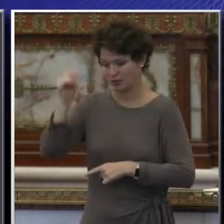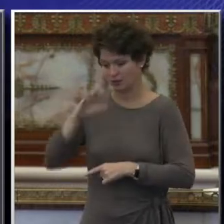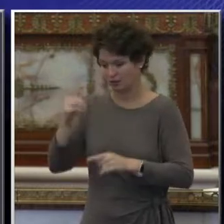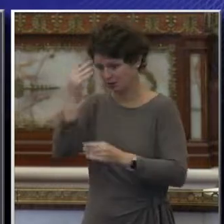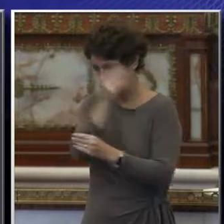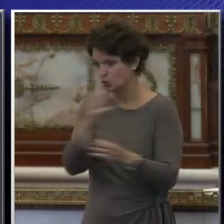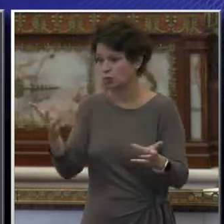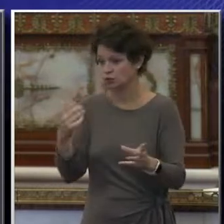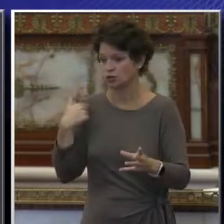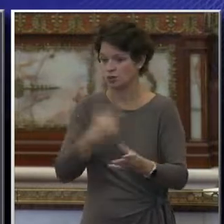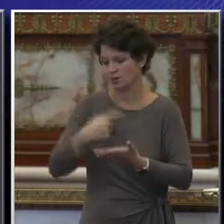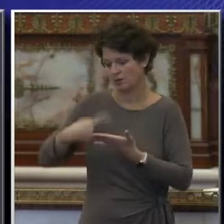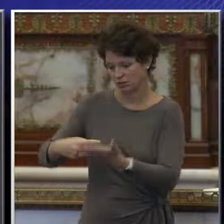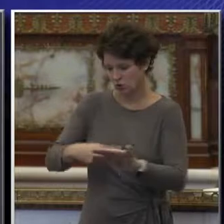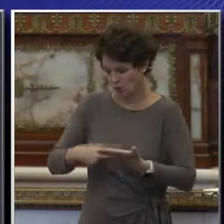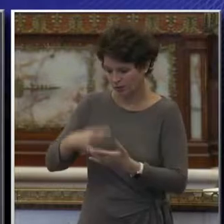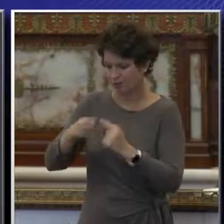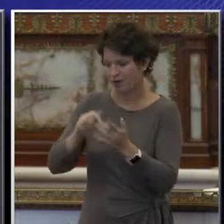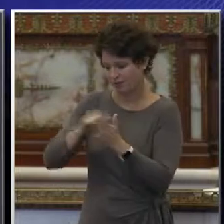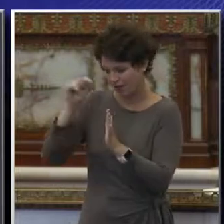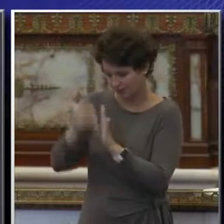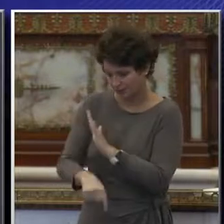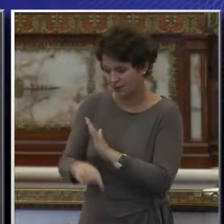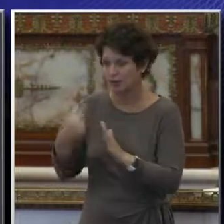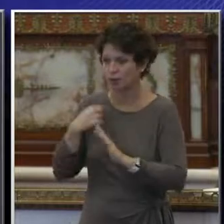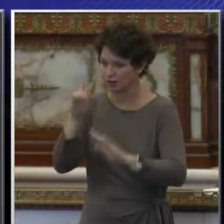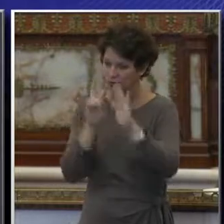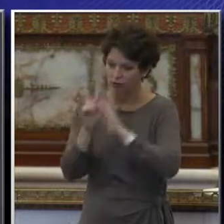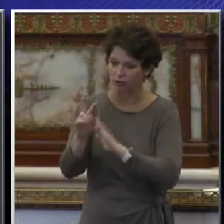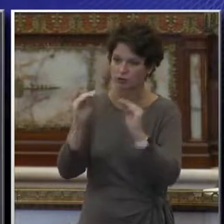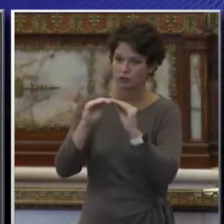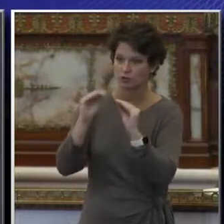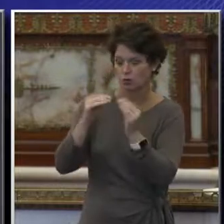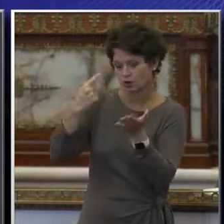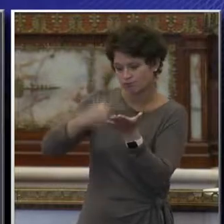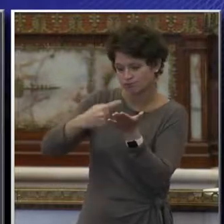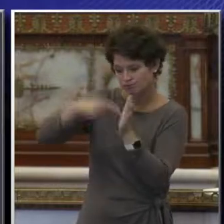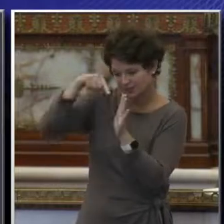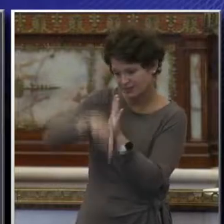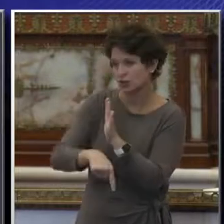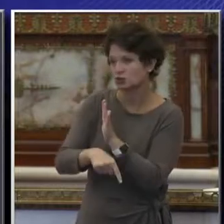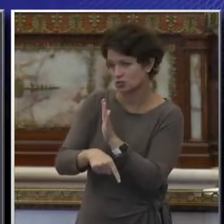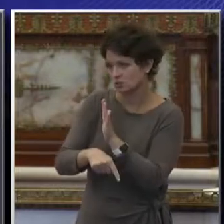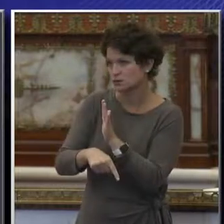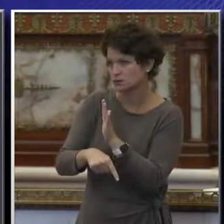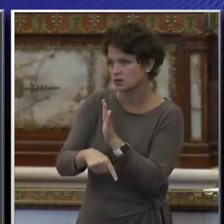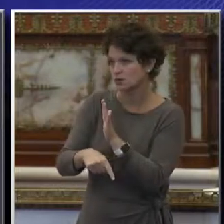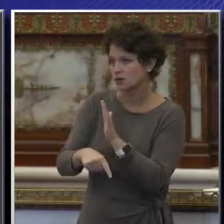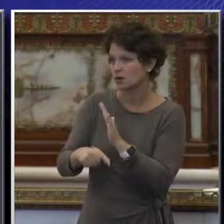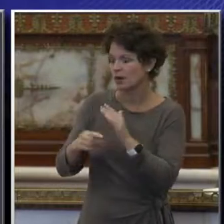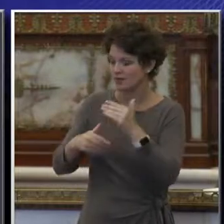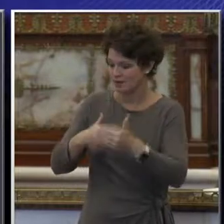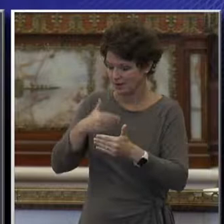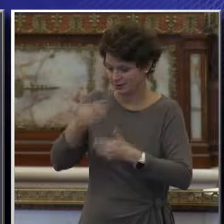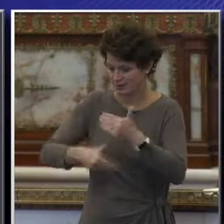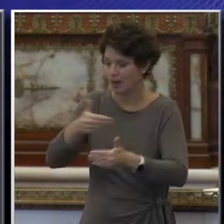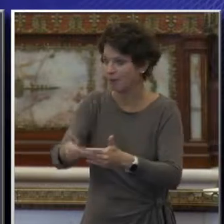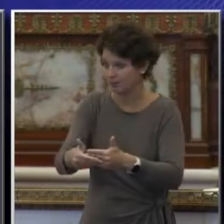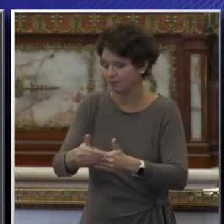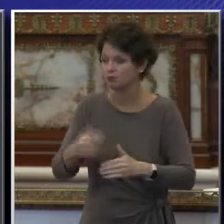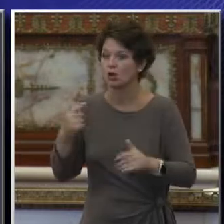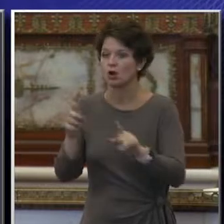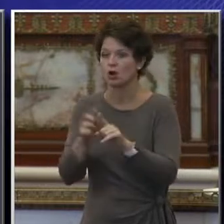been talking about that and look forward to furthering those discussions and taking the next steps. We're